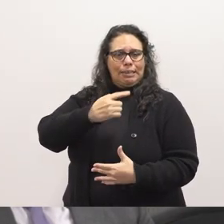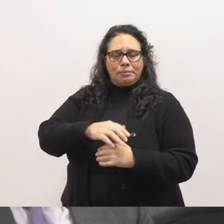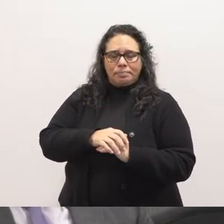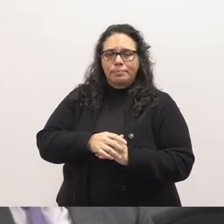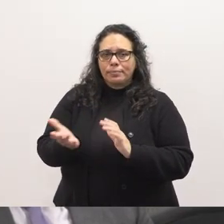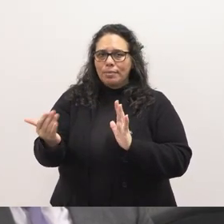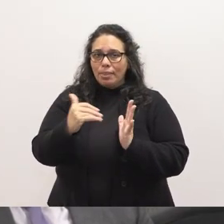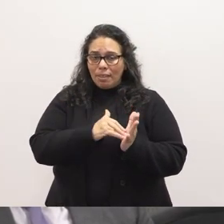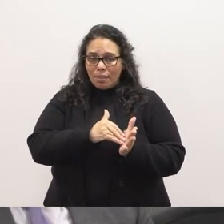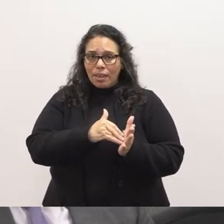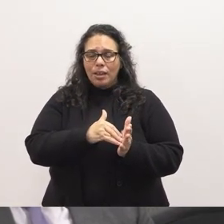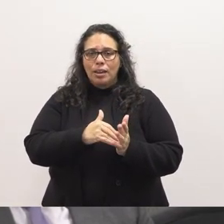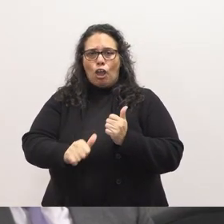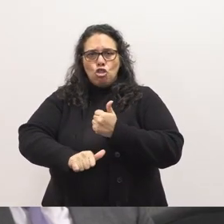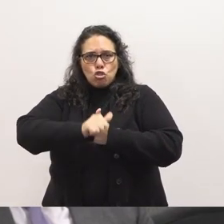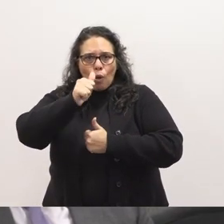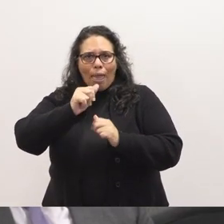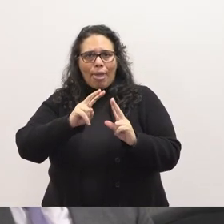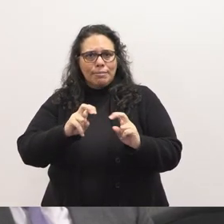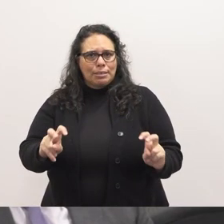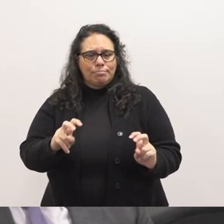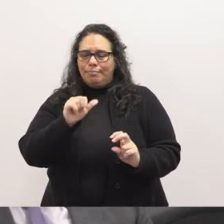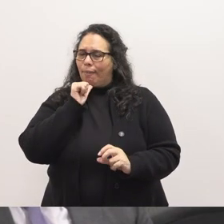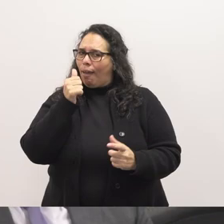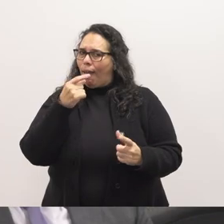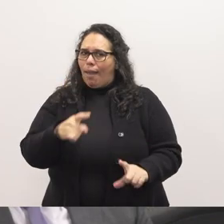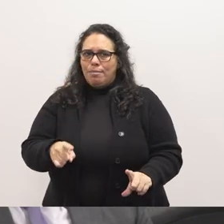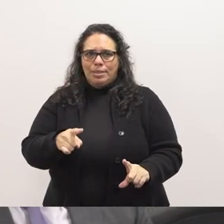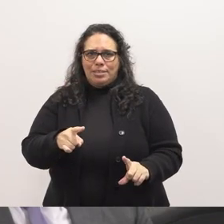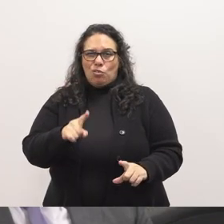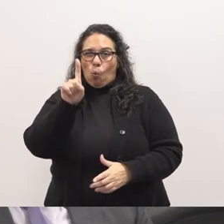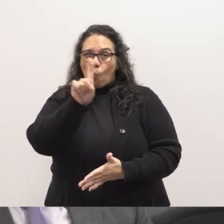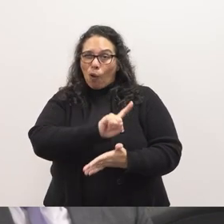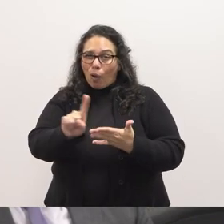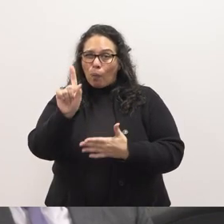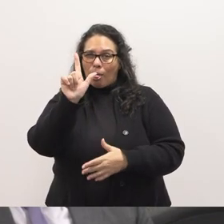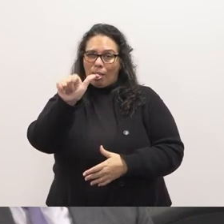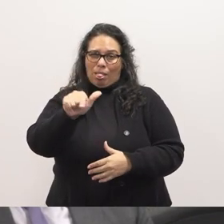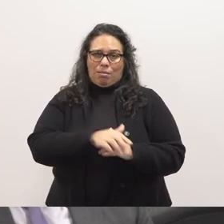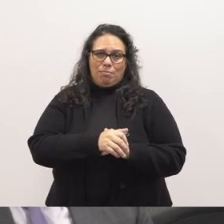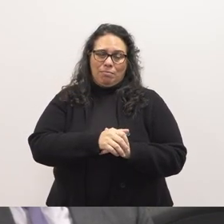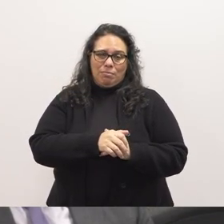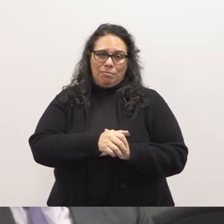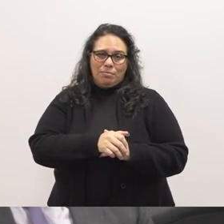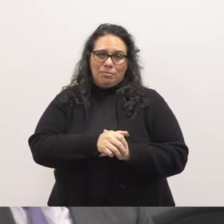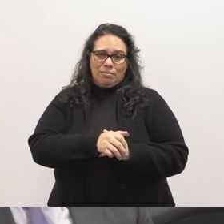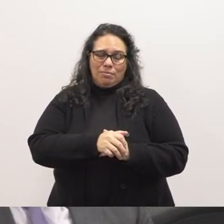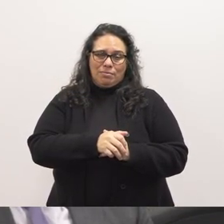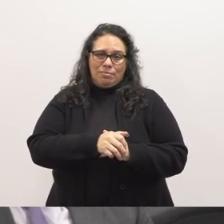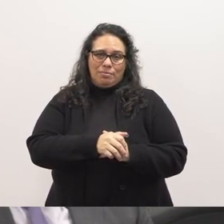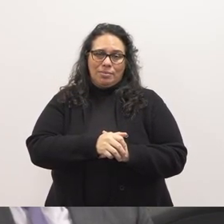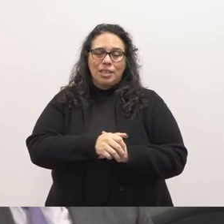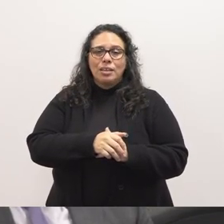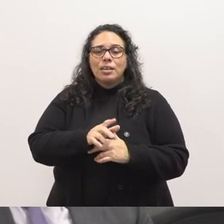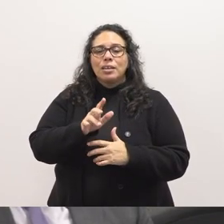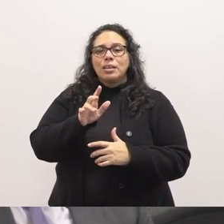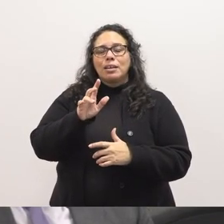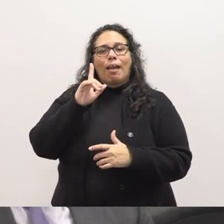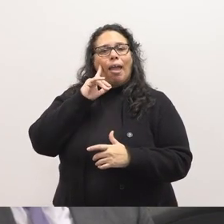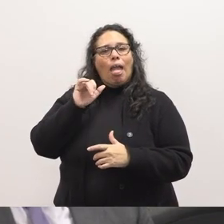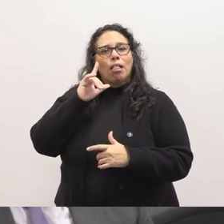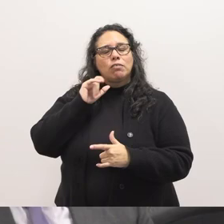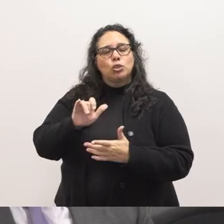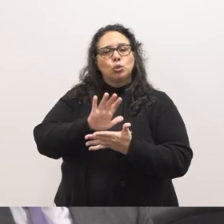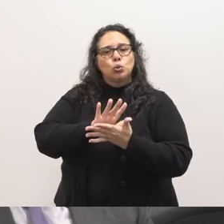Again, a threat assessment was not made until about a whole week after the incident. The following is from the California